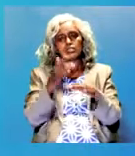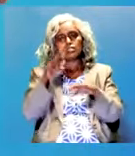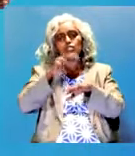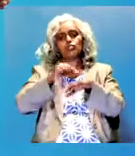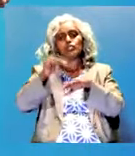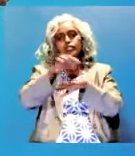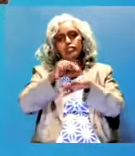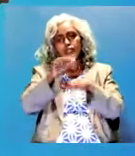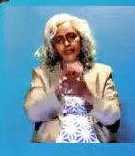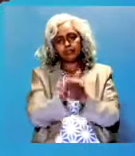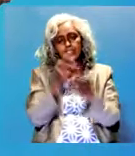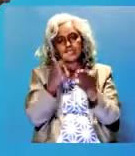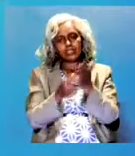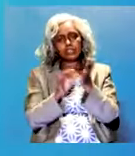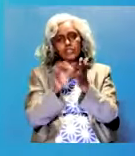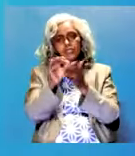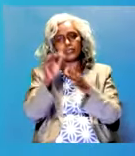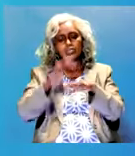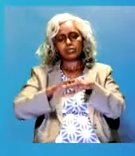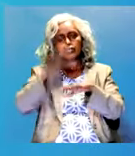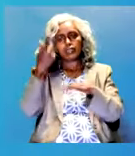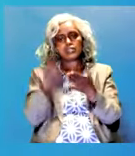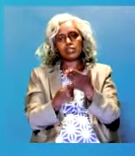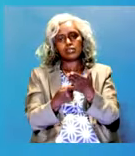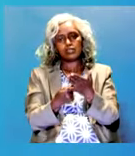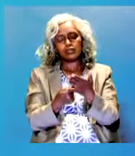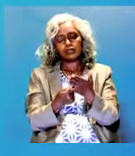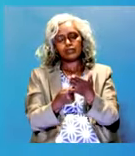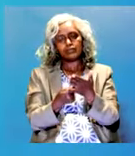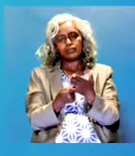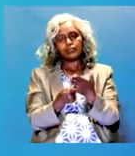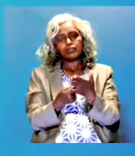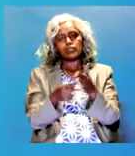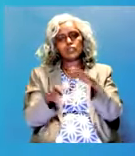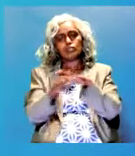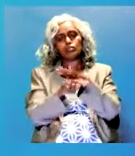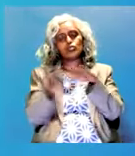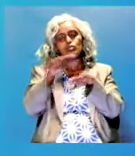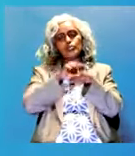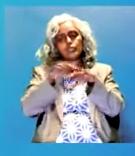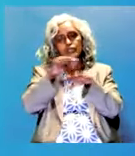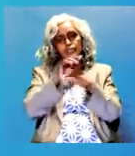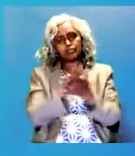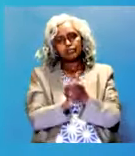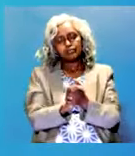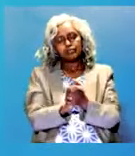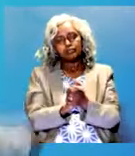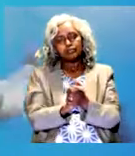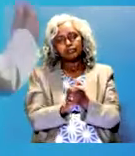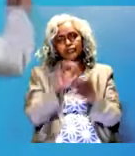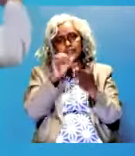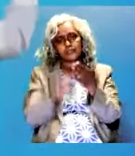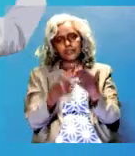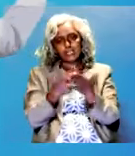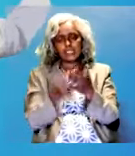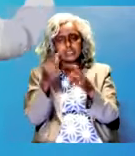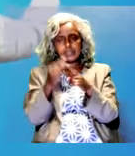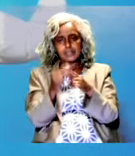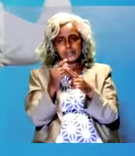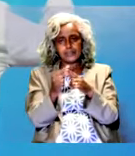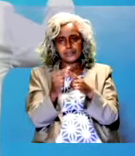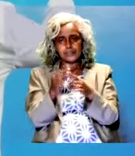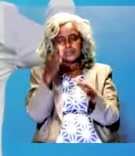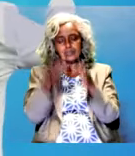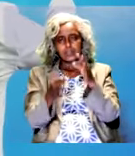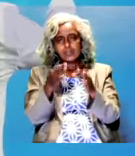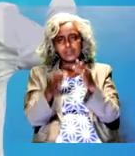numerator. Look, this one, this number is bigger than the numerator. So this term,